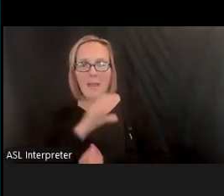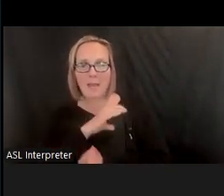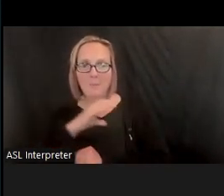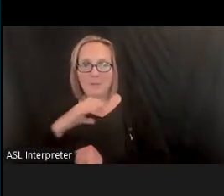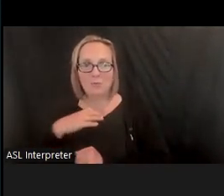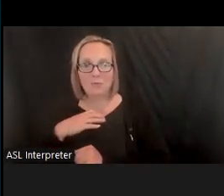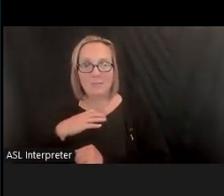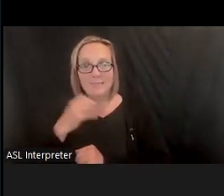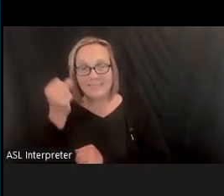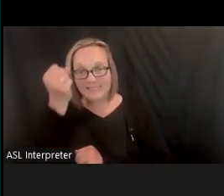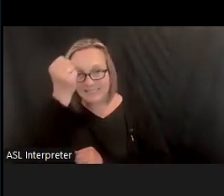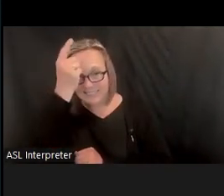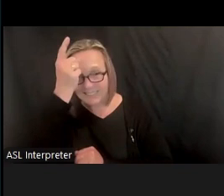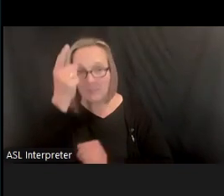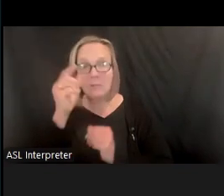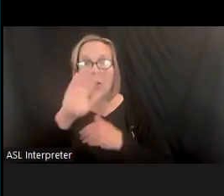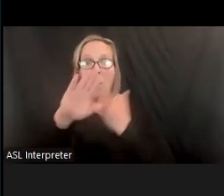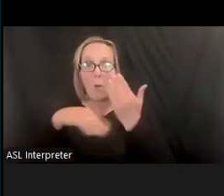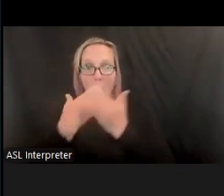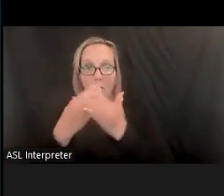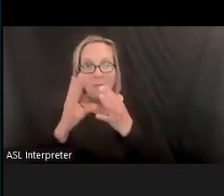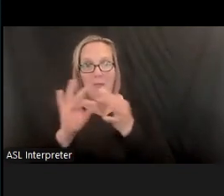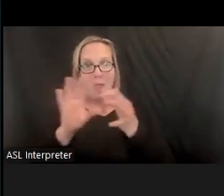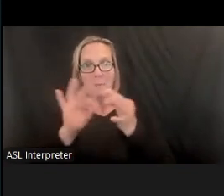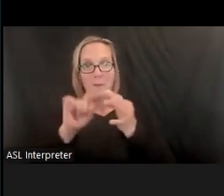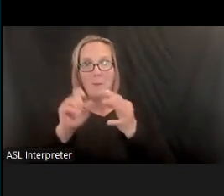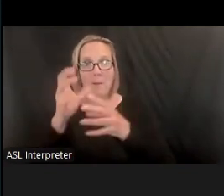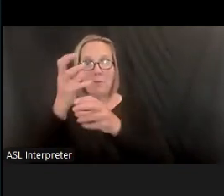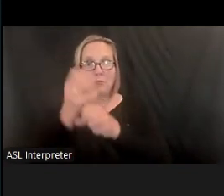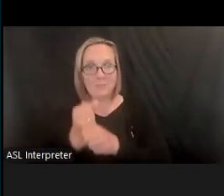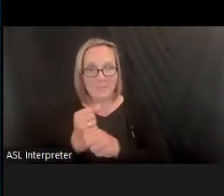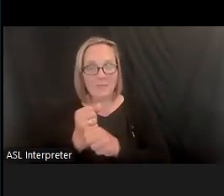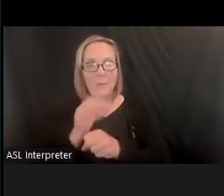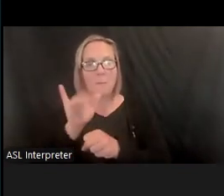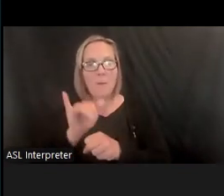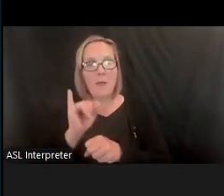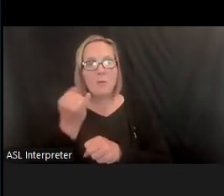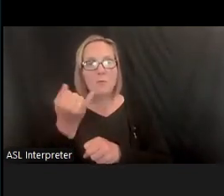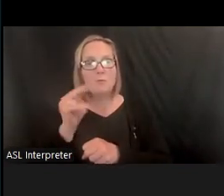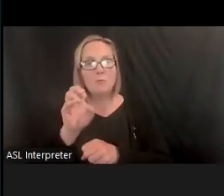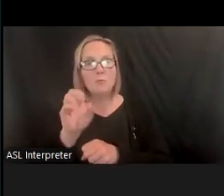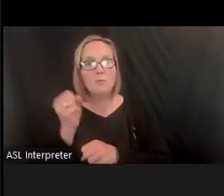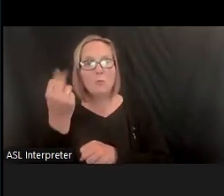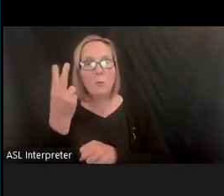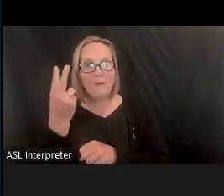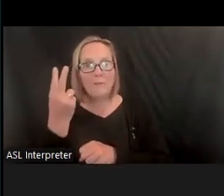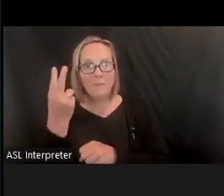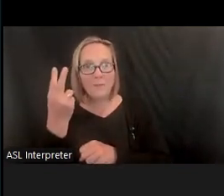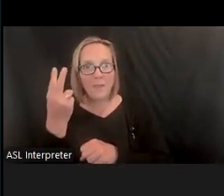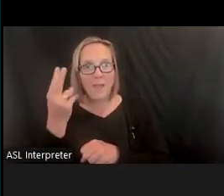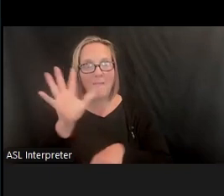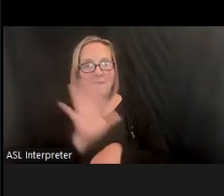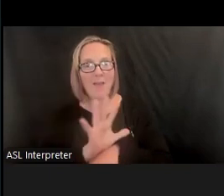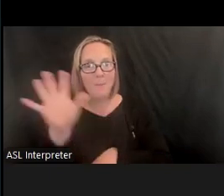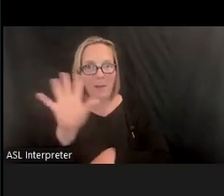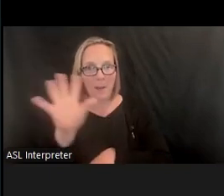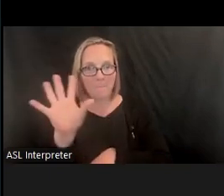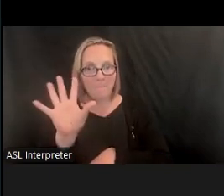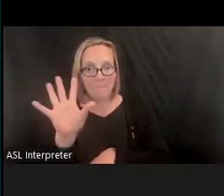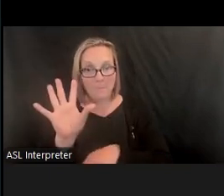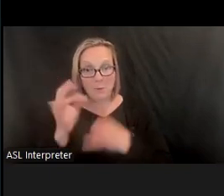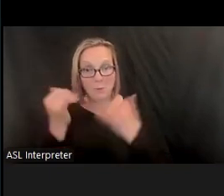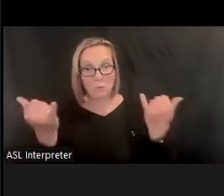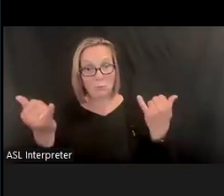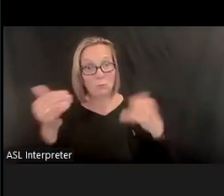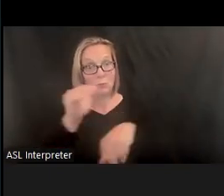comments must be received before 5 p.m. on June 12th, 2025. Please note that tonight's session